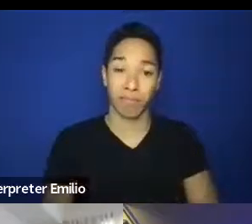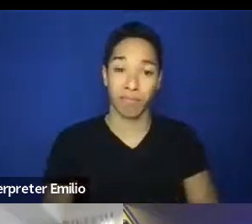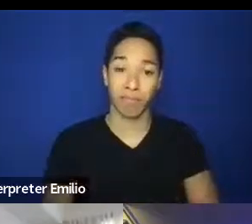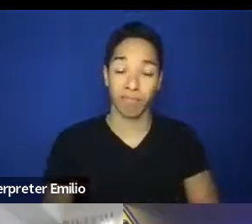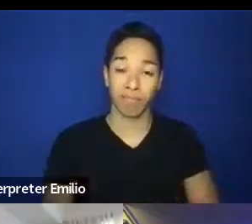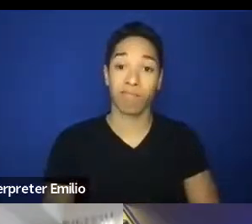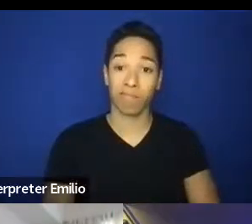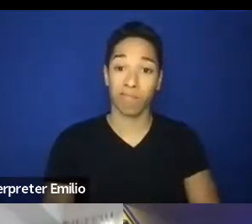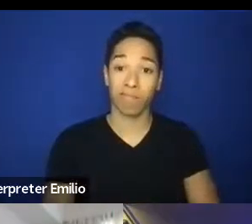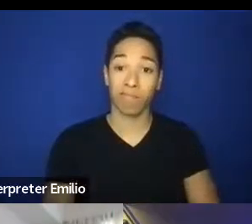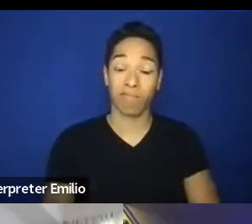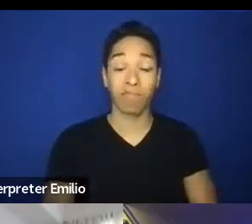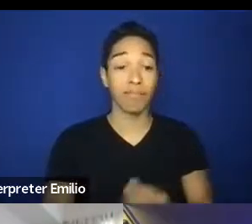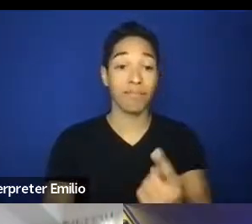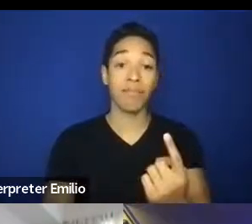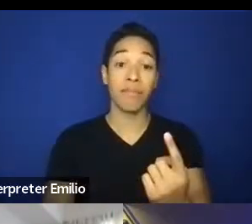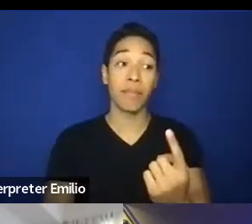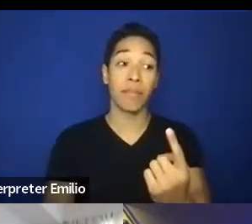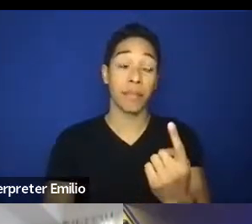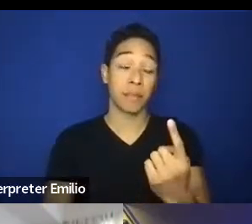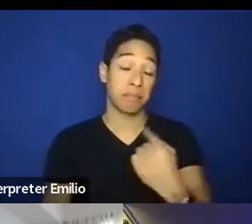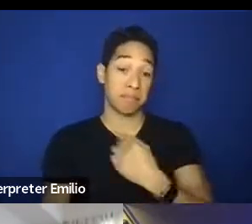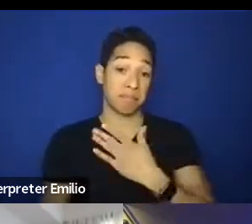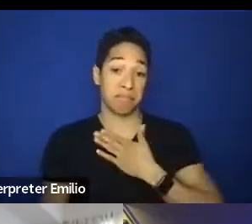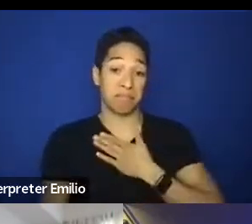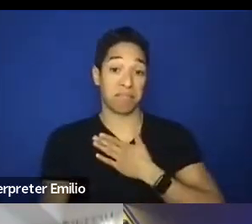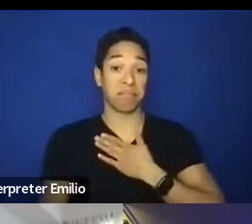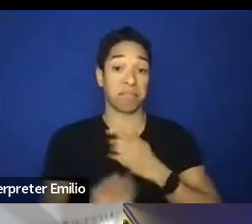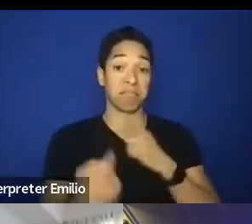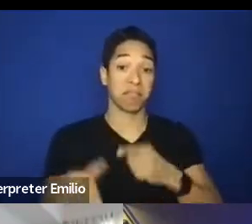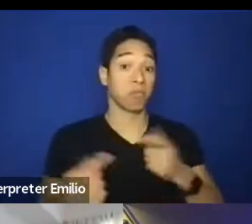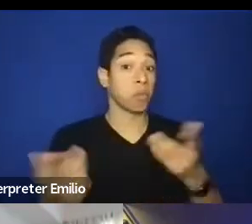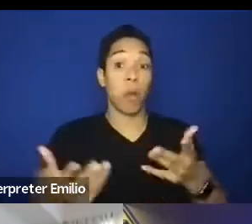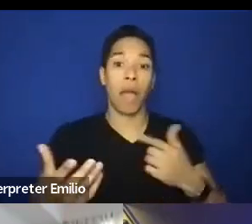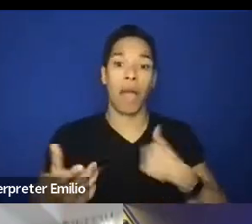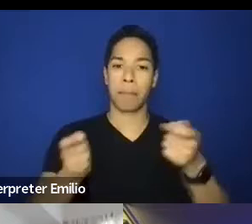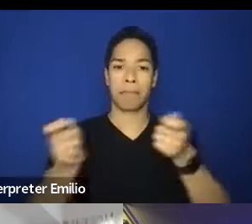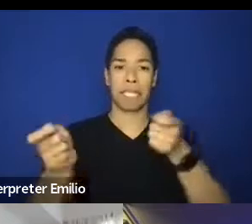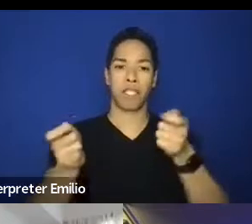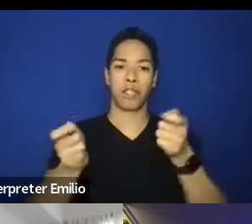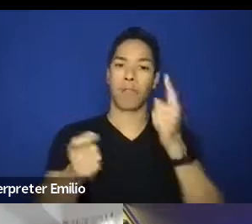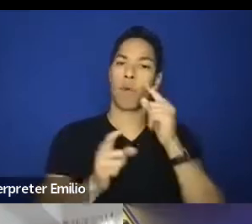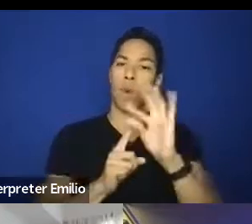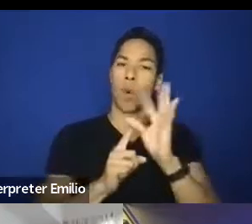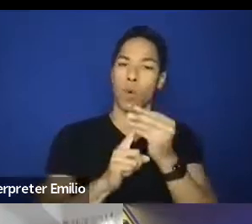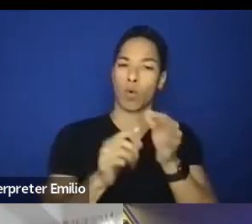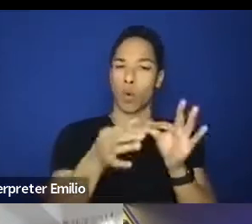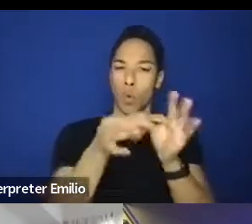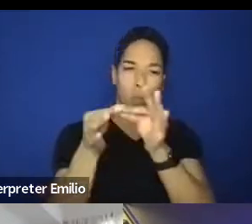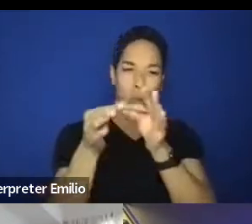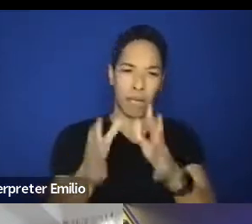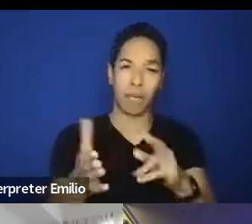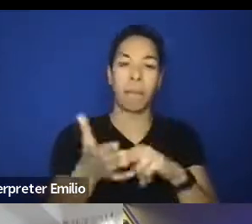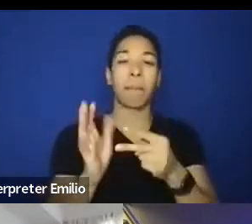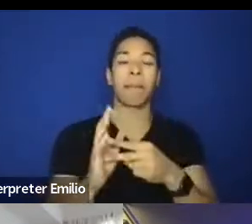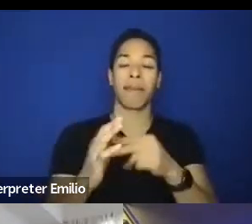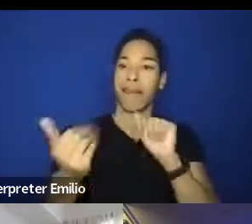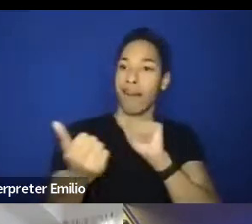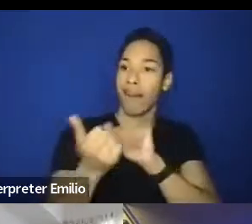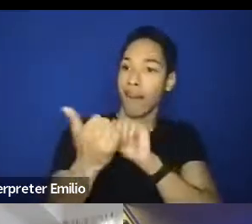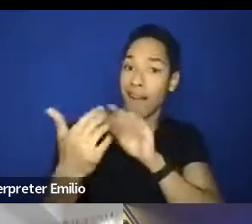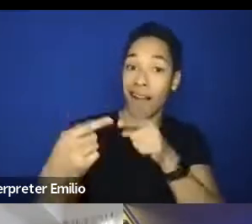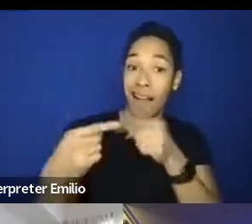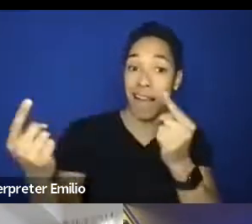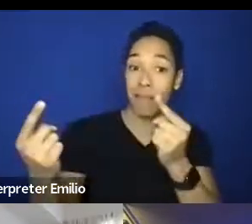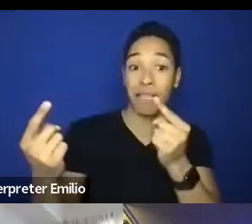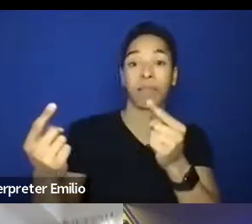And something that I deal with a lot, I manage a lot as a cultural coordinator, is mediation, conflict resolution,